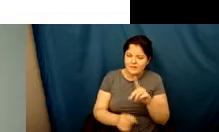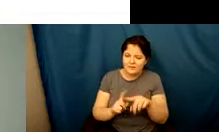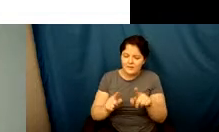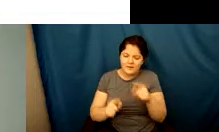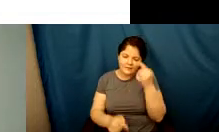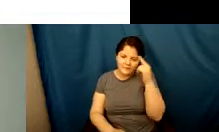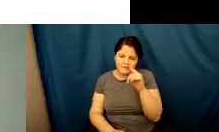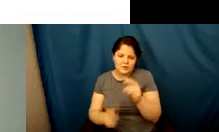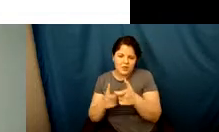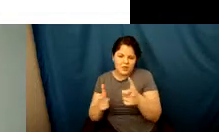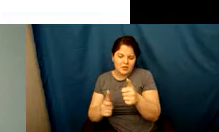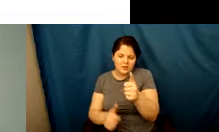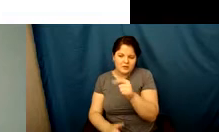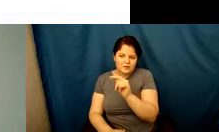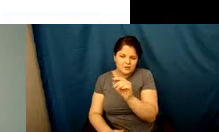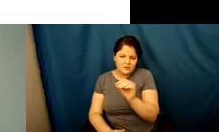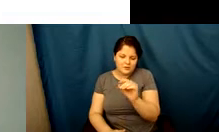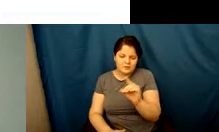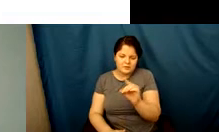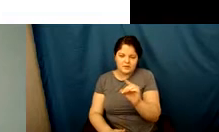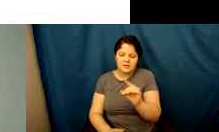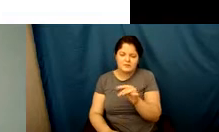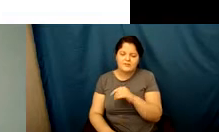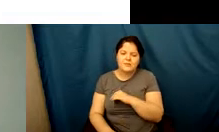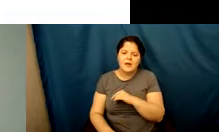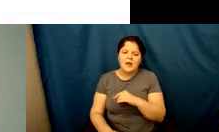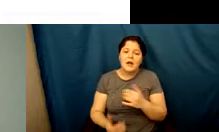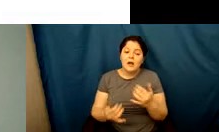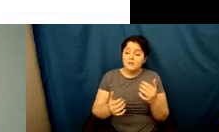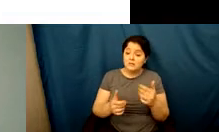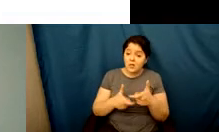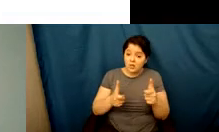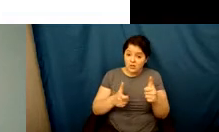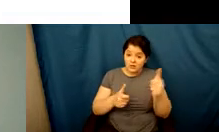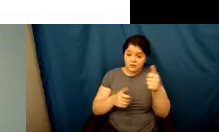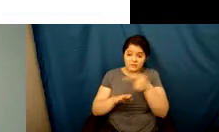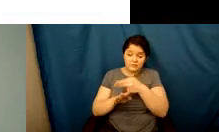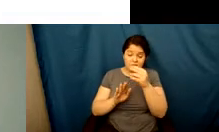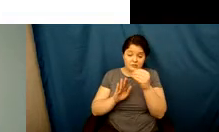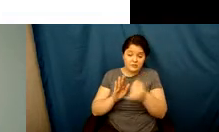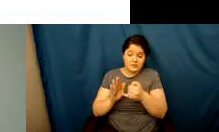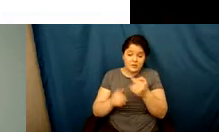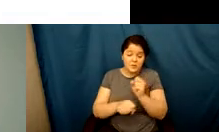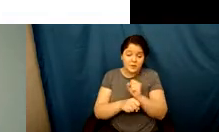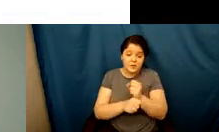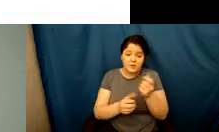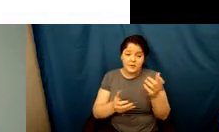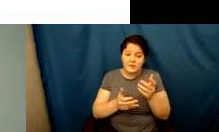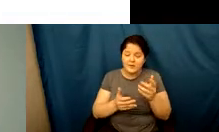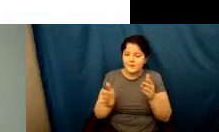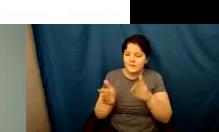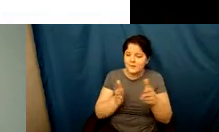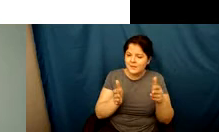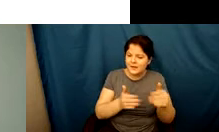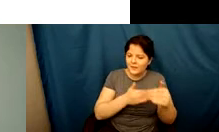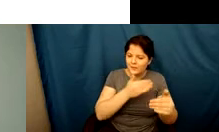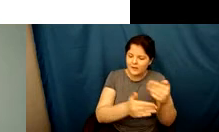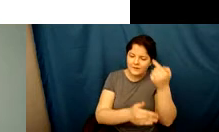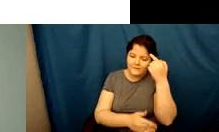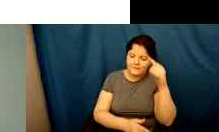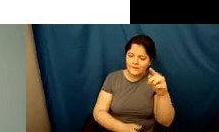So one of the other projects that we're working on right now is a planning process for wayfinding signage